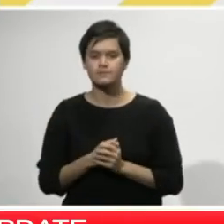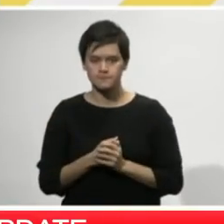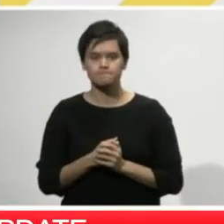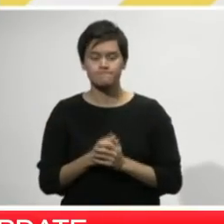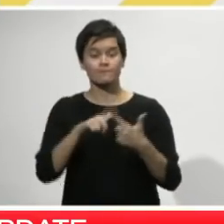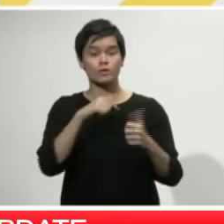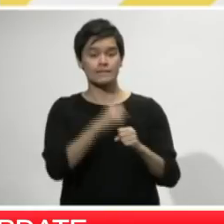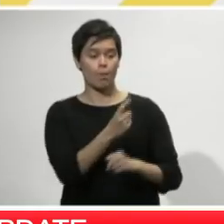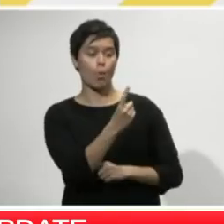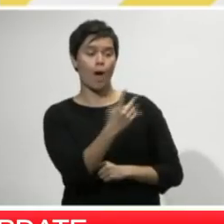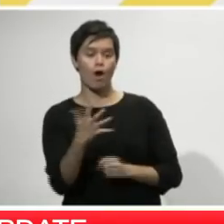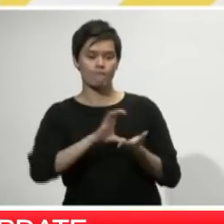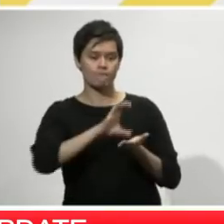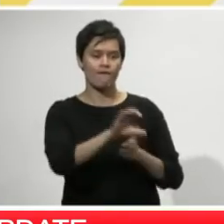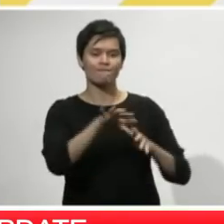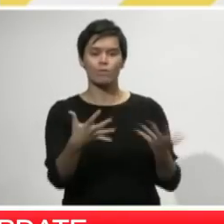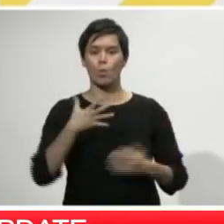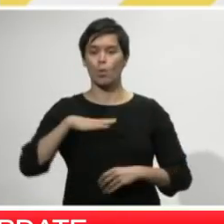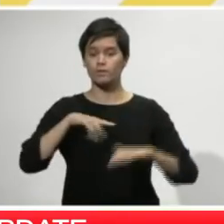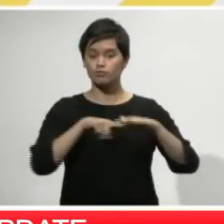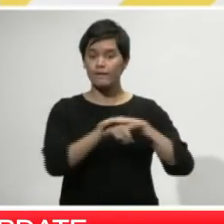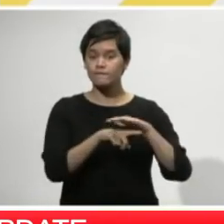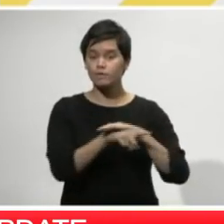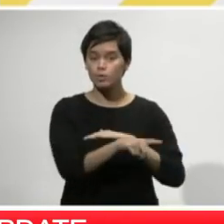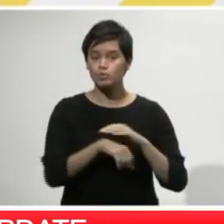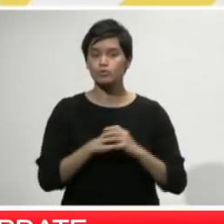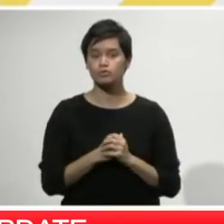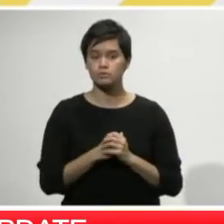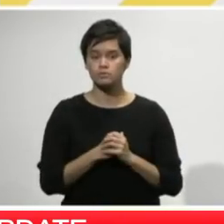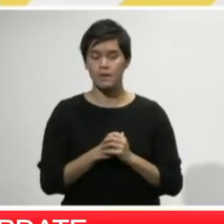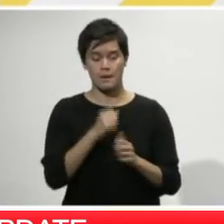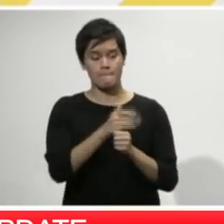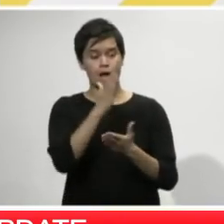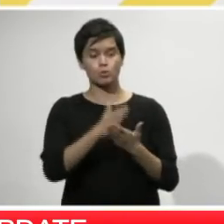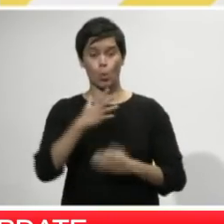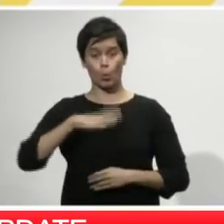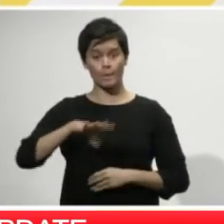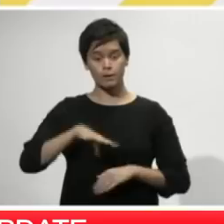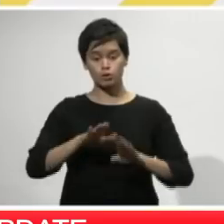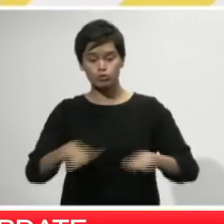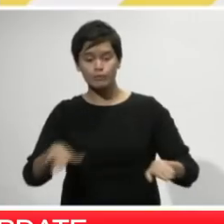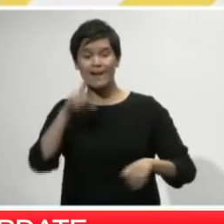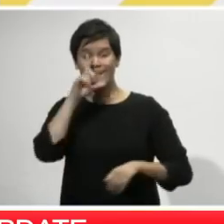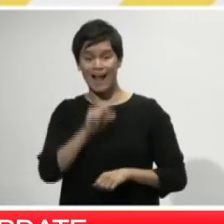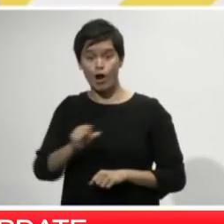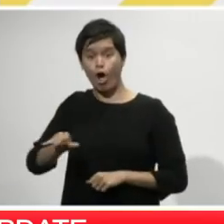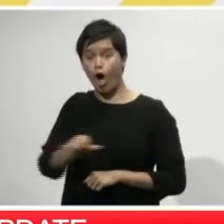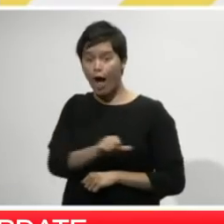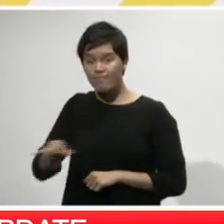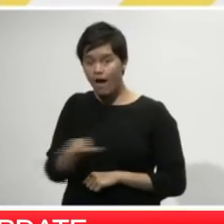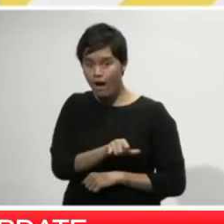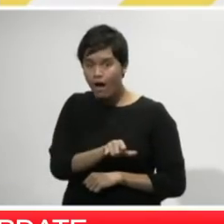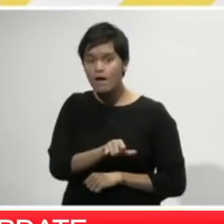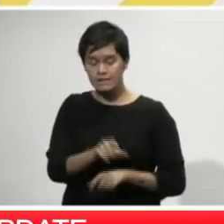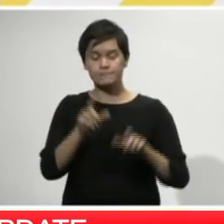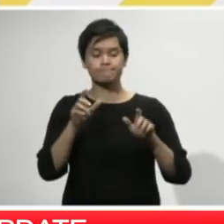likes of Women's Refuge and other services to provide residential support to ensure women and children can move to safe accommodation or